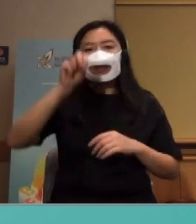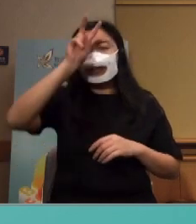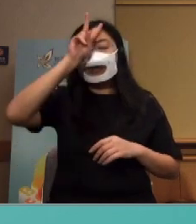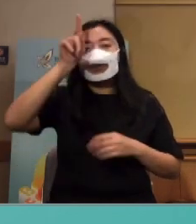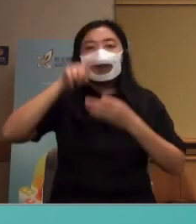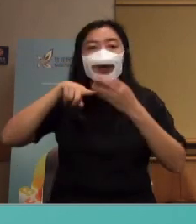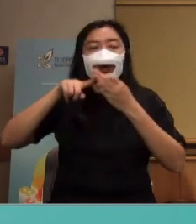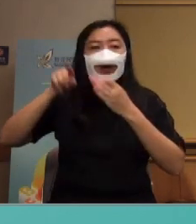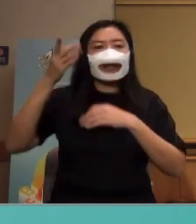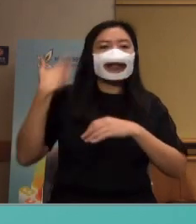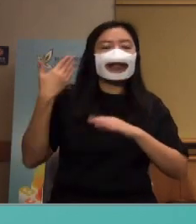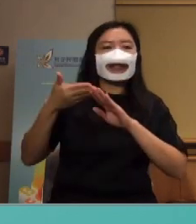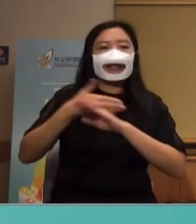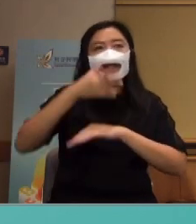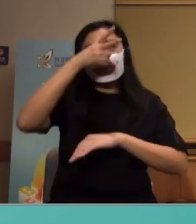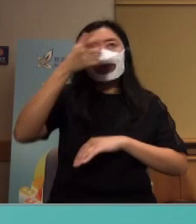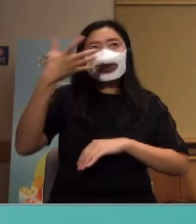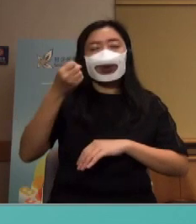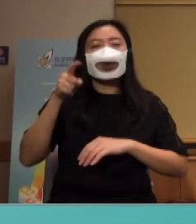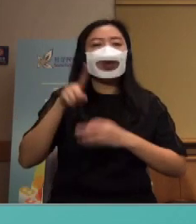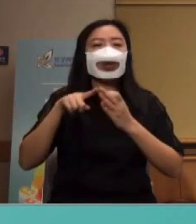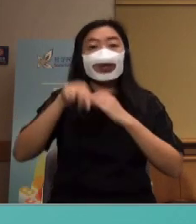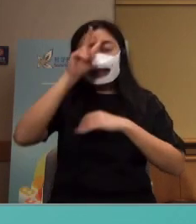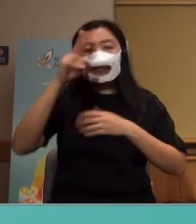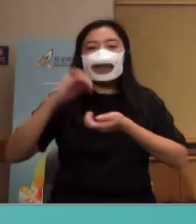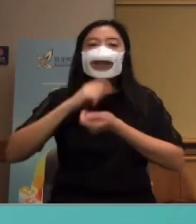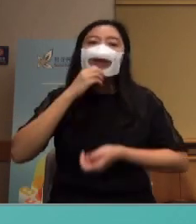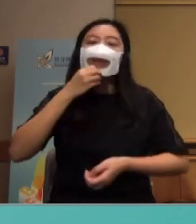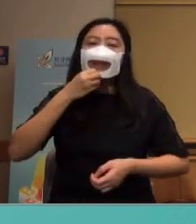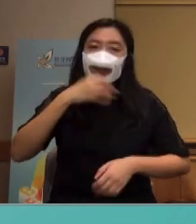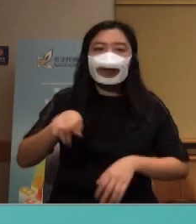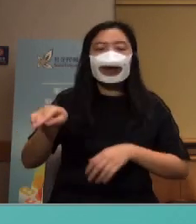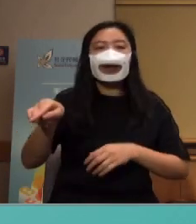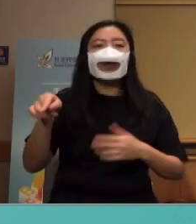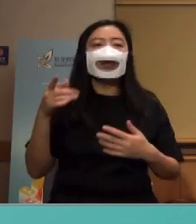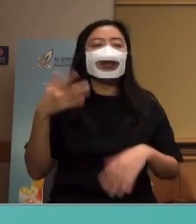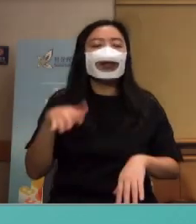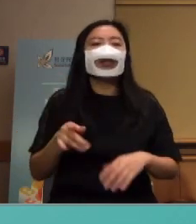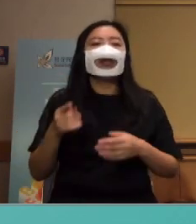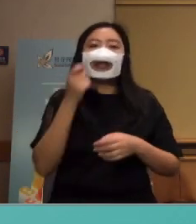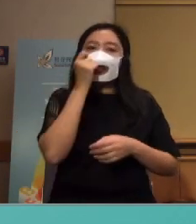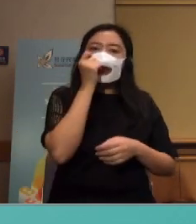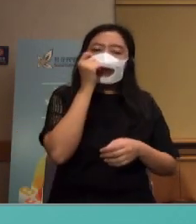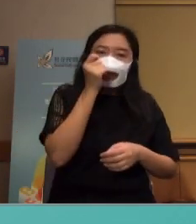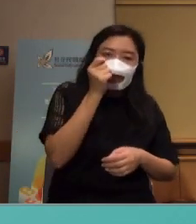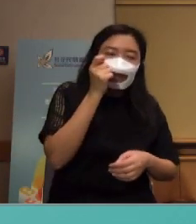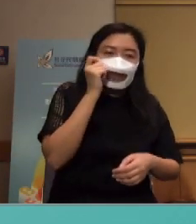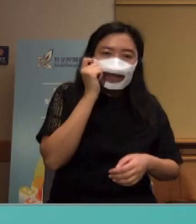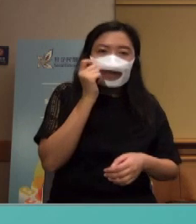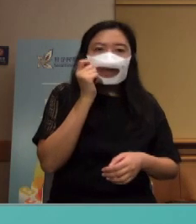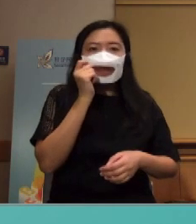The special edition is called Unclear NFT. And most NFT is very, very clear. And this version is